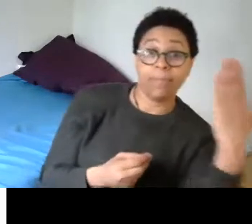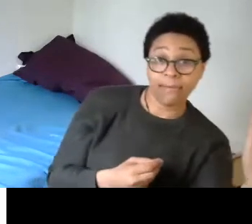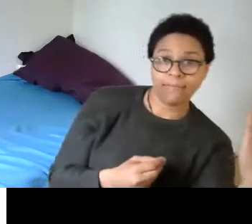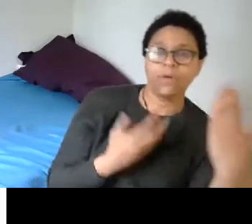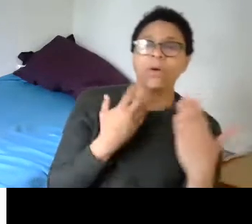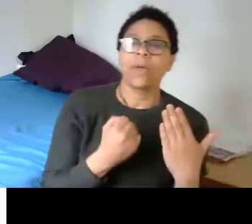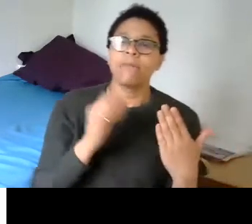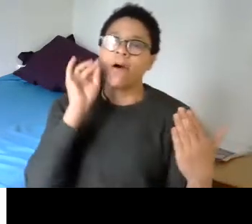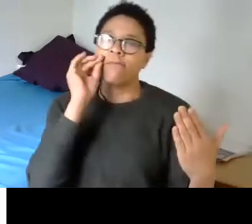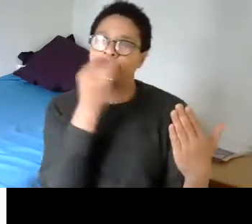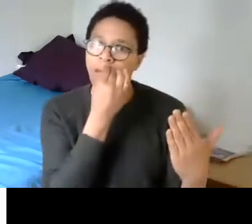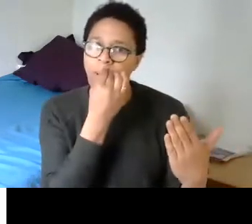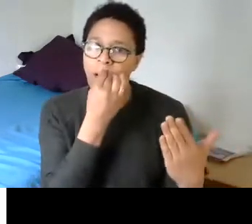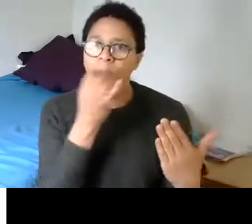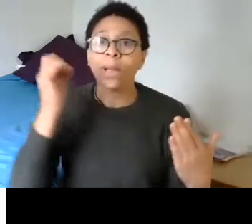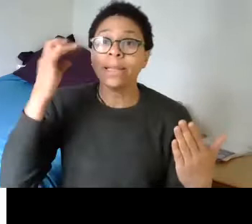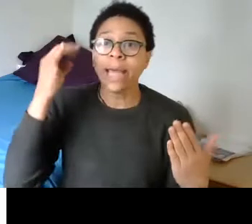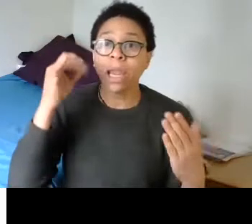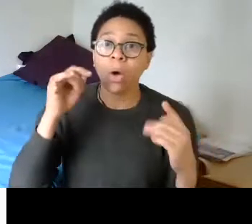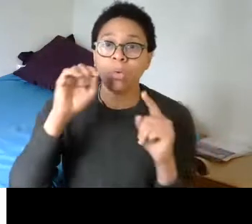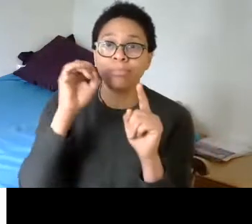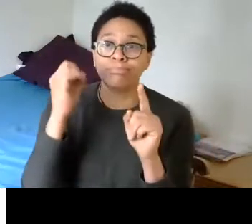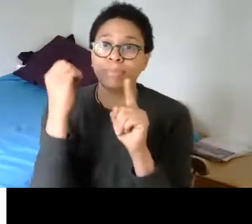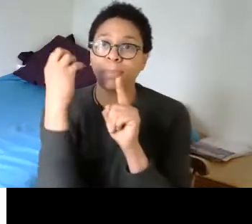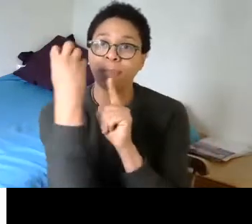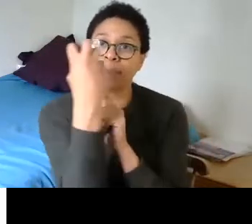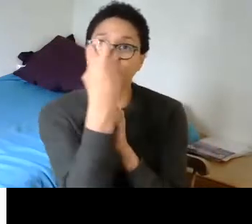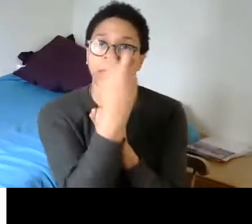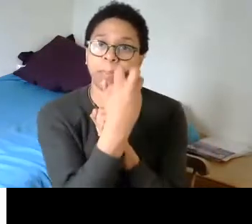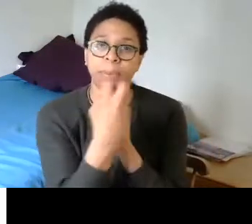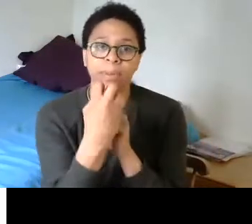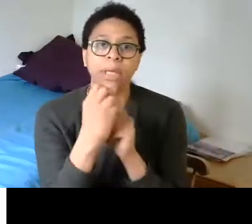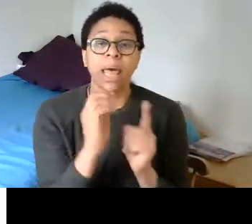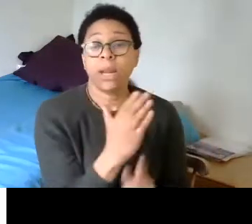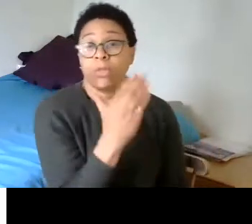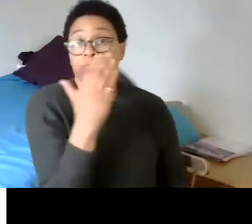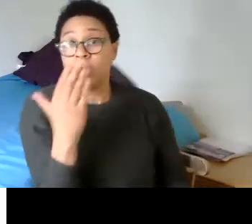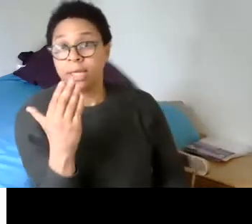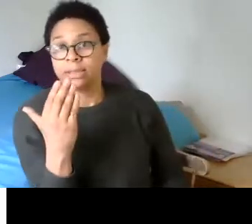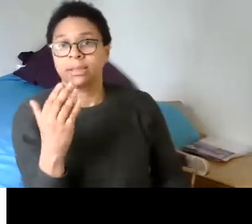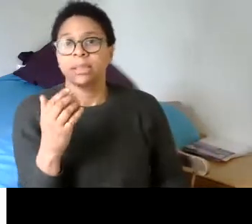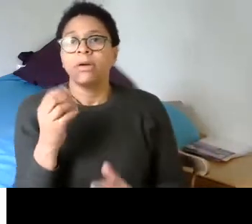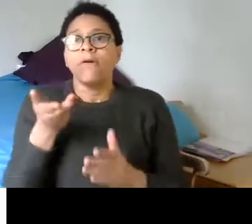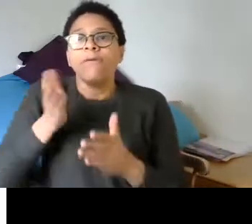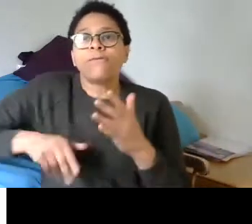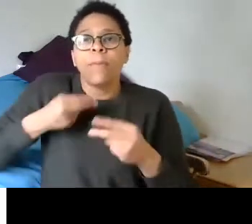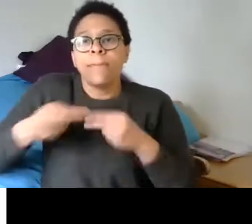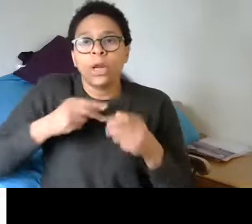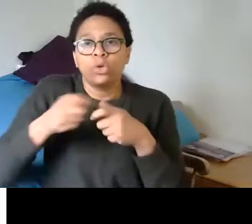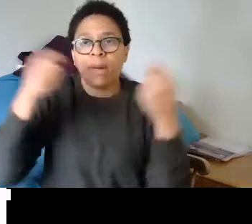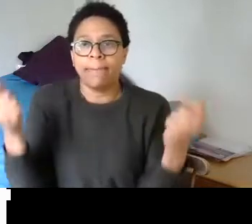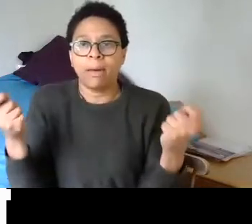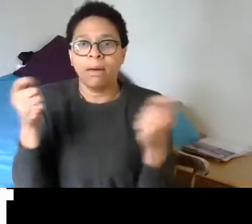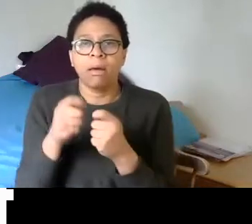flower inside with yellow petals. And on the right, we have a newspaper cutting from 1913 with the intriguing